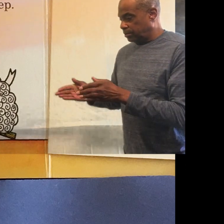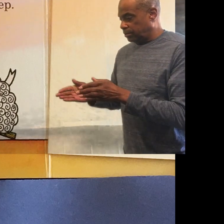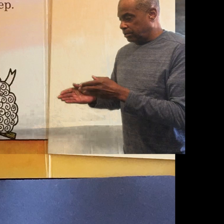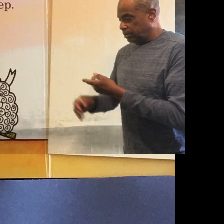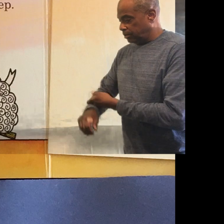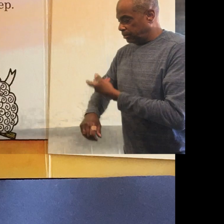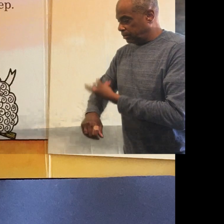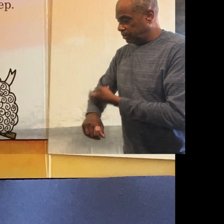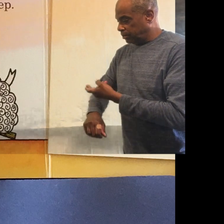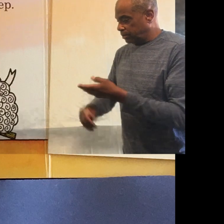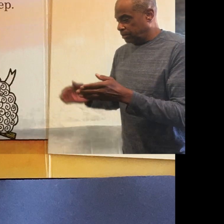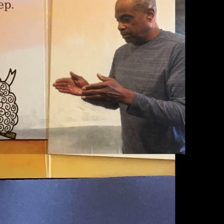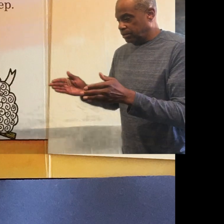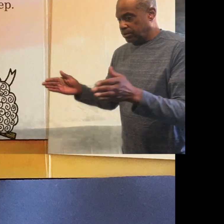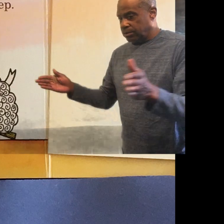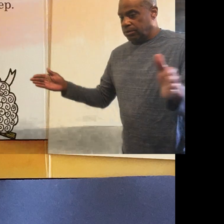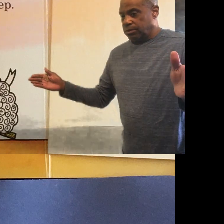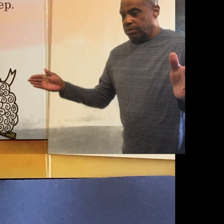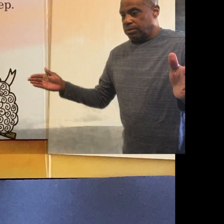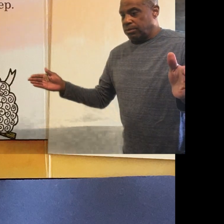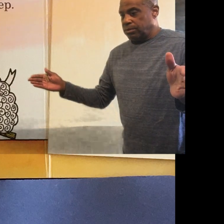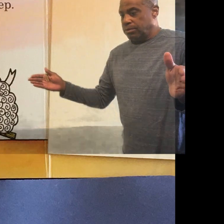And here is the Wide Sheep.